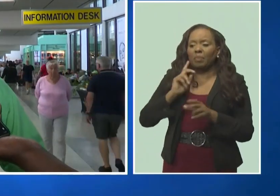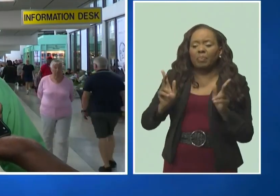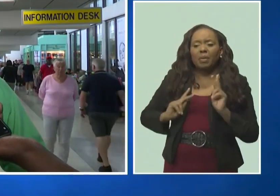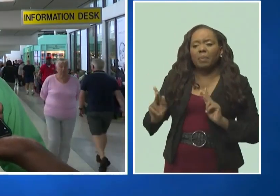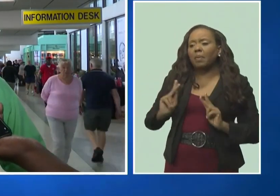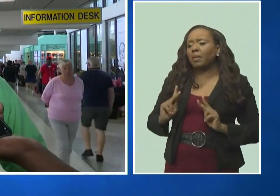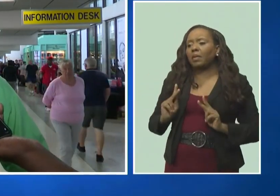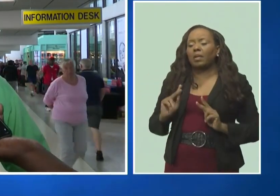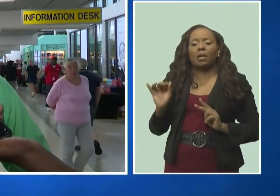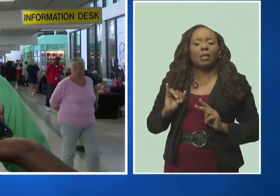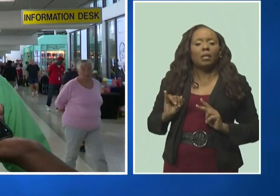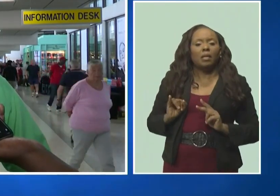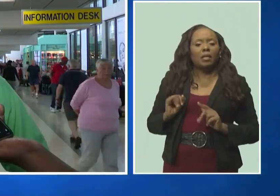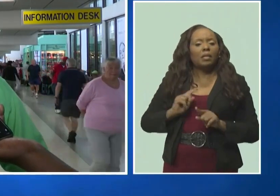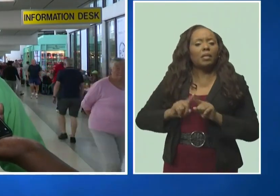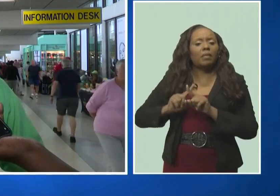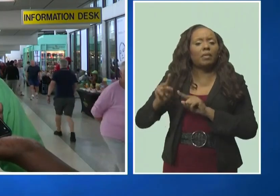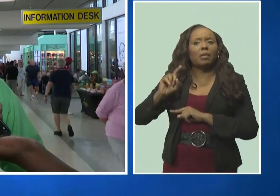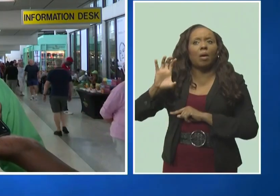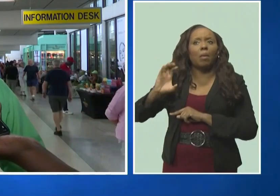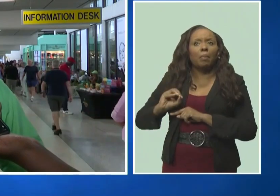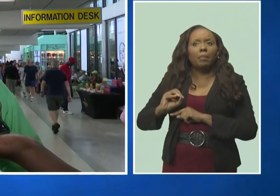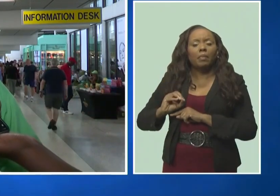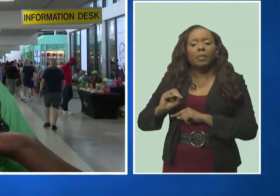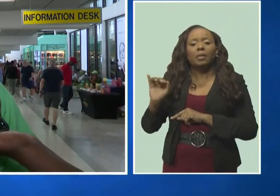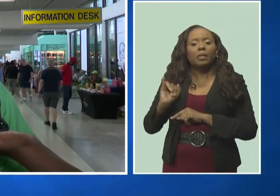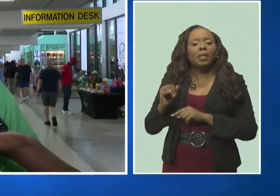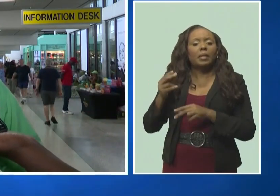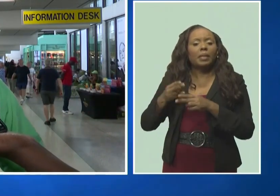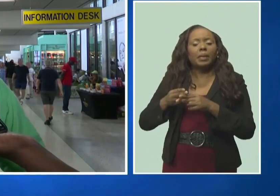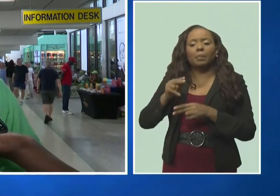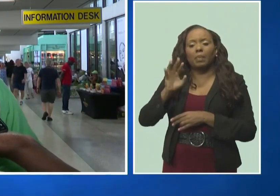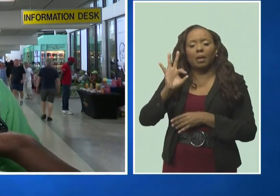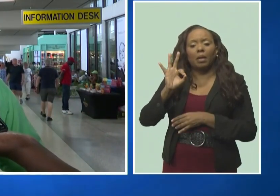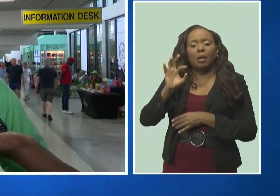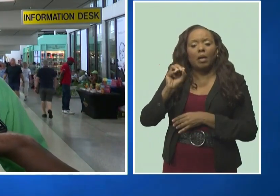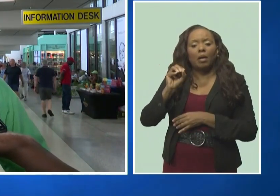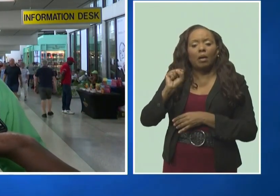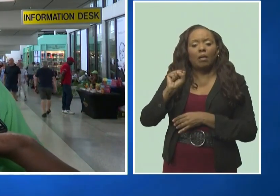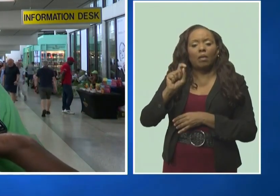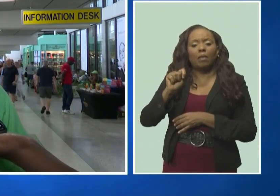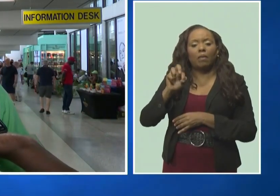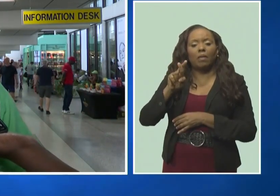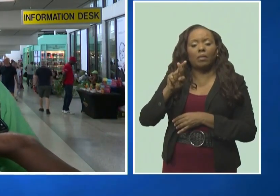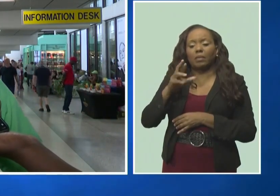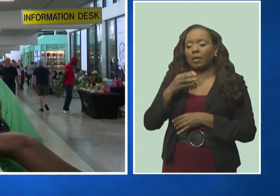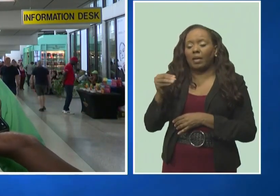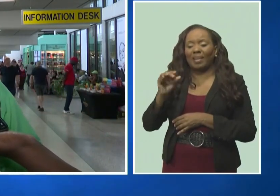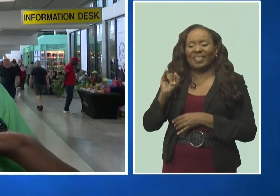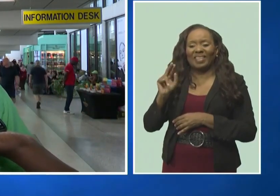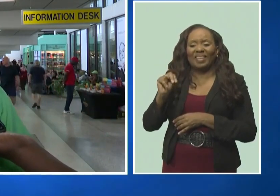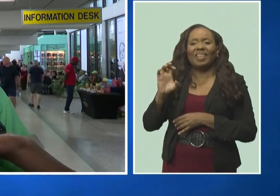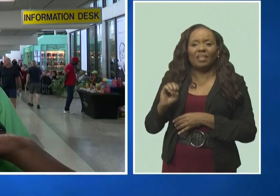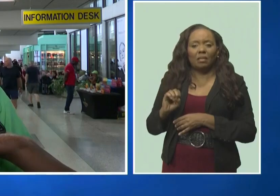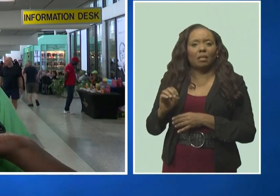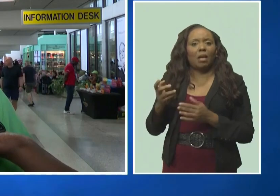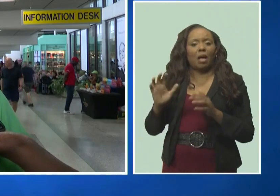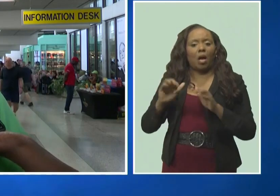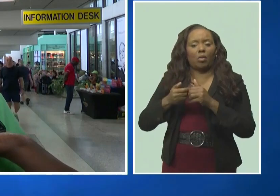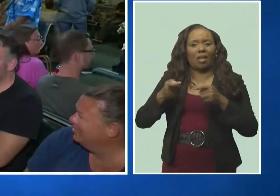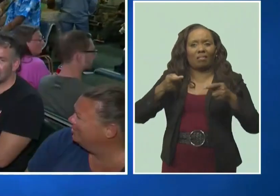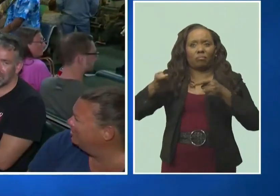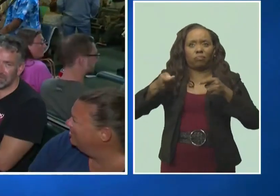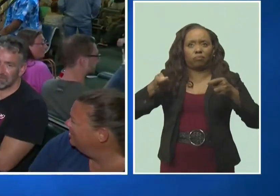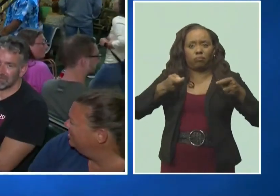agencies, Forstings, who would facilitate some of the cruise ship passengers, more of a passenger flow mitigation strategy as we call